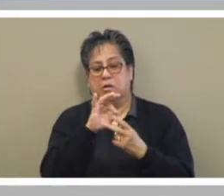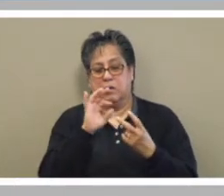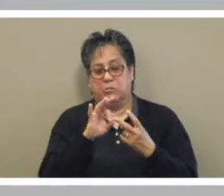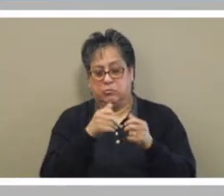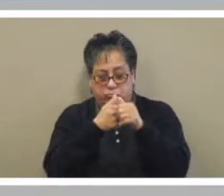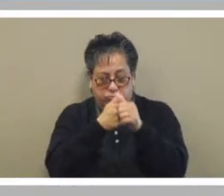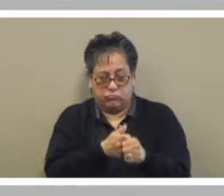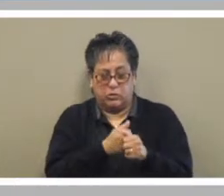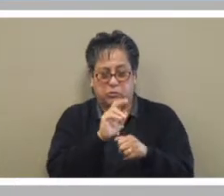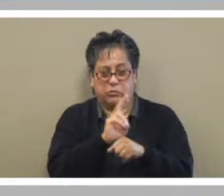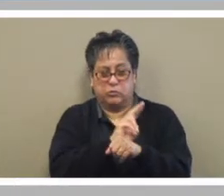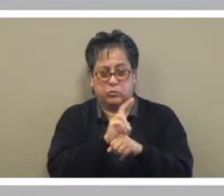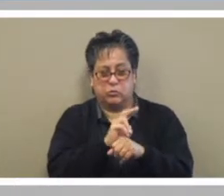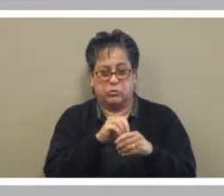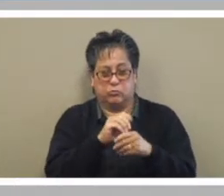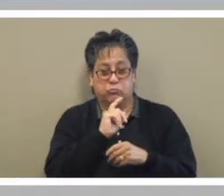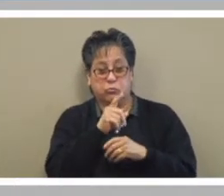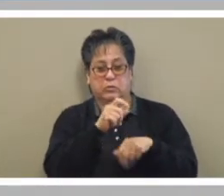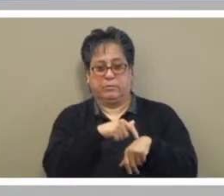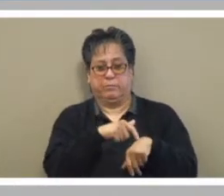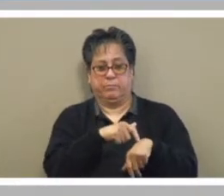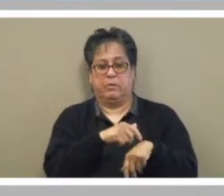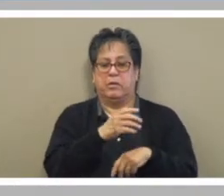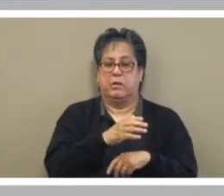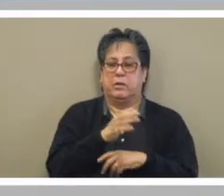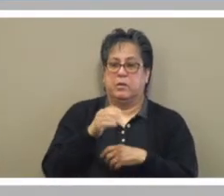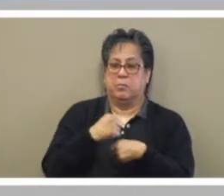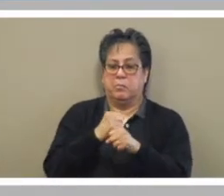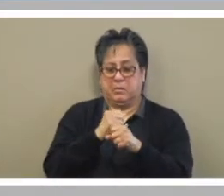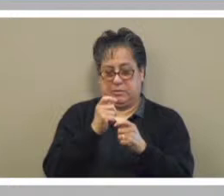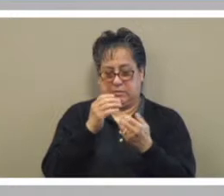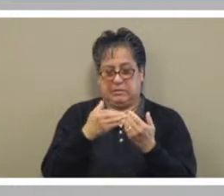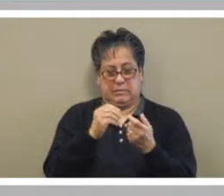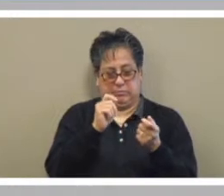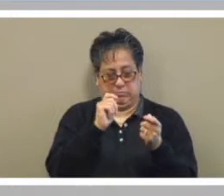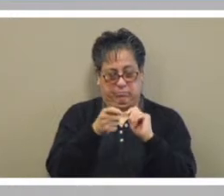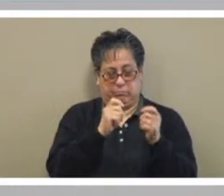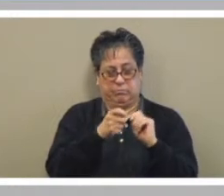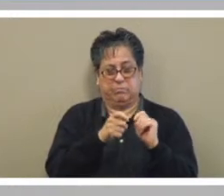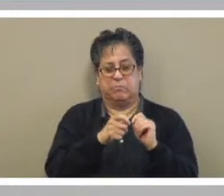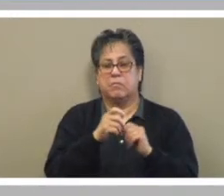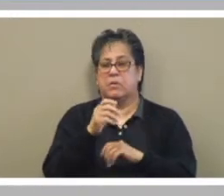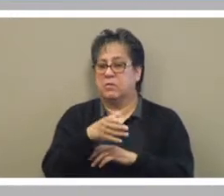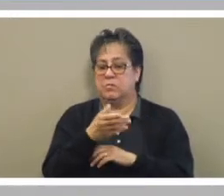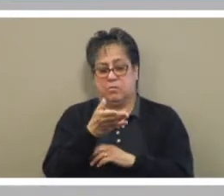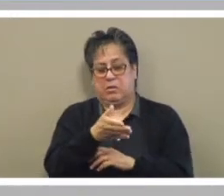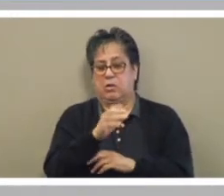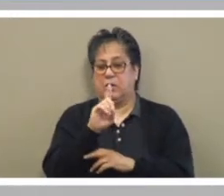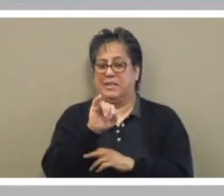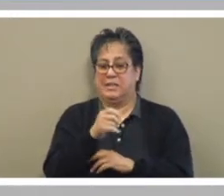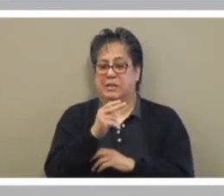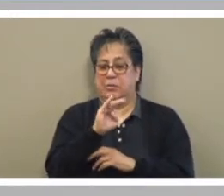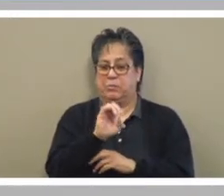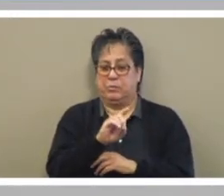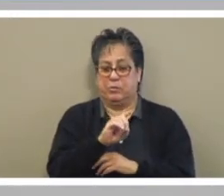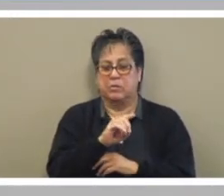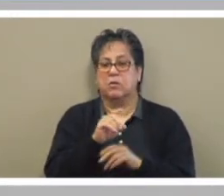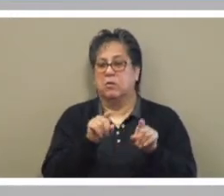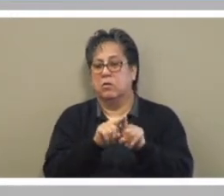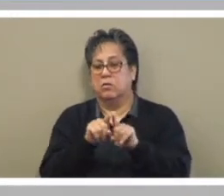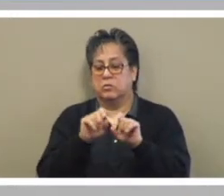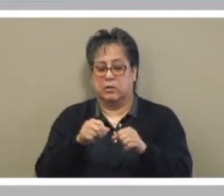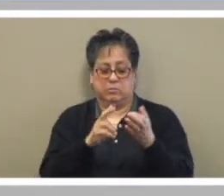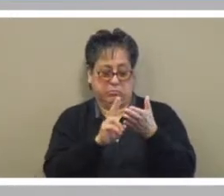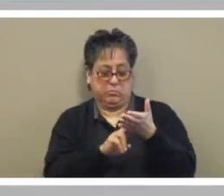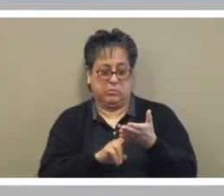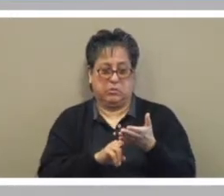track your energy use in near real time and make simple adjustments. It's all there on your dashboard. You can also sign